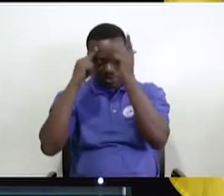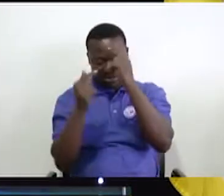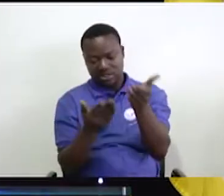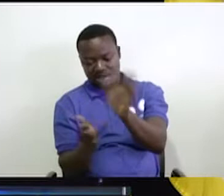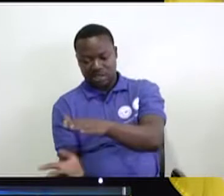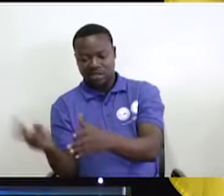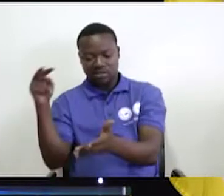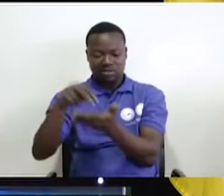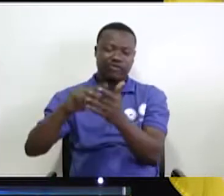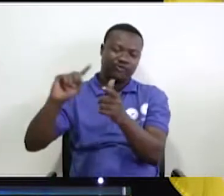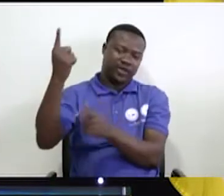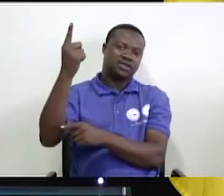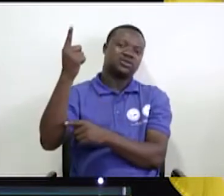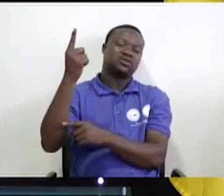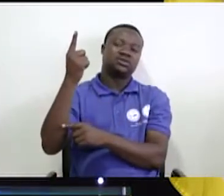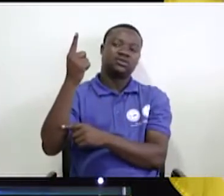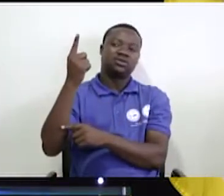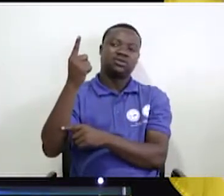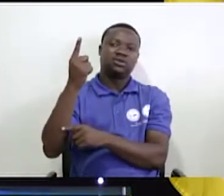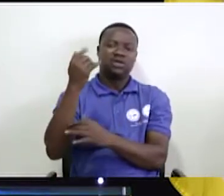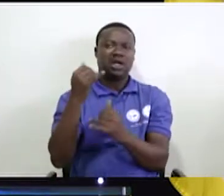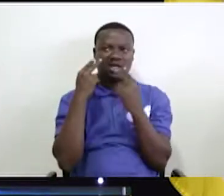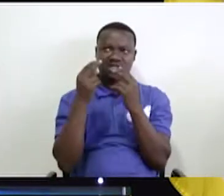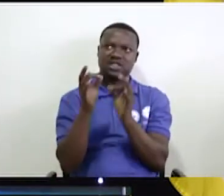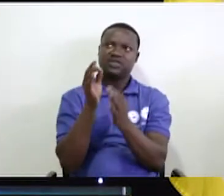see, let's find out whether God did something for